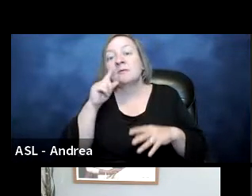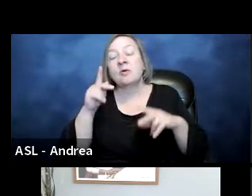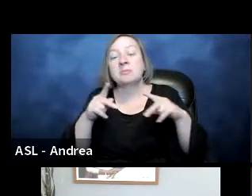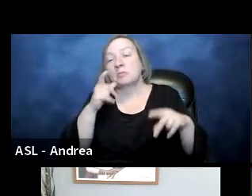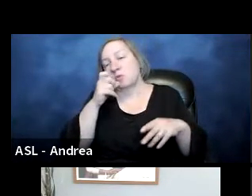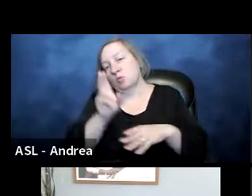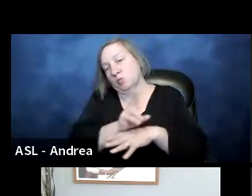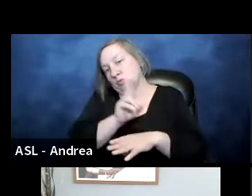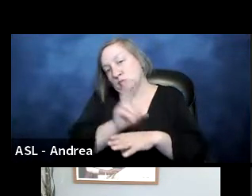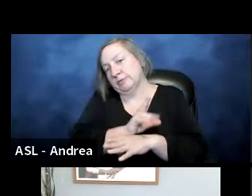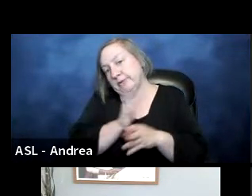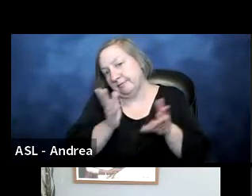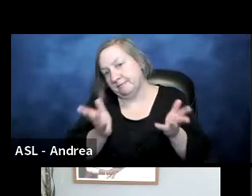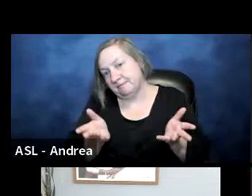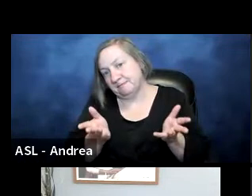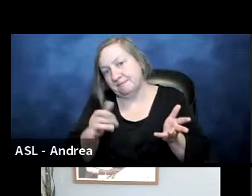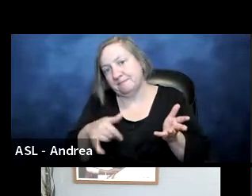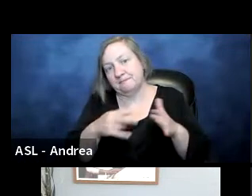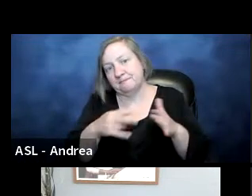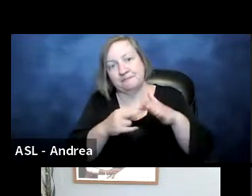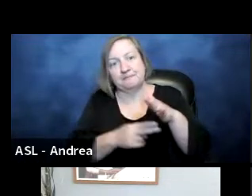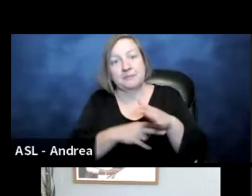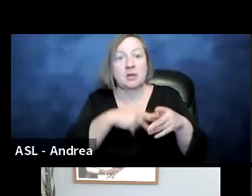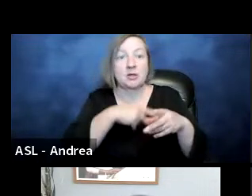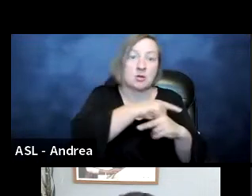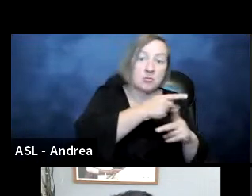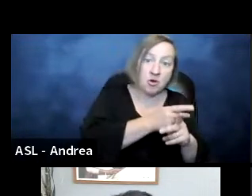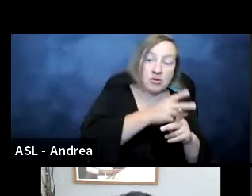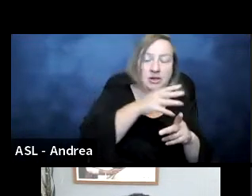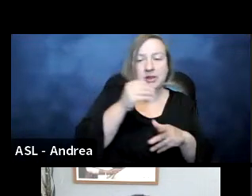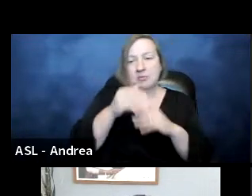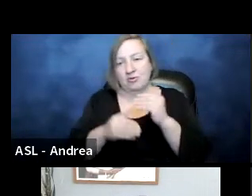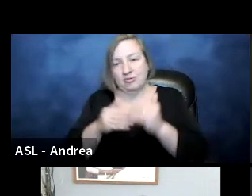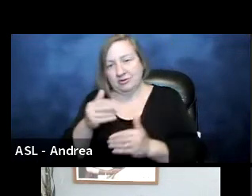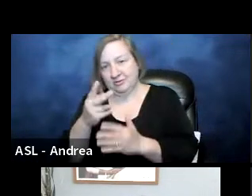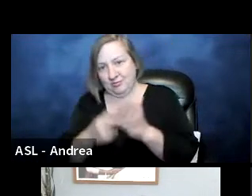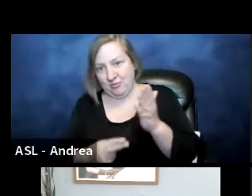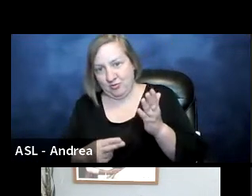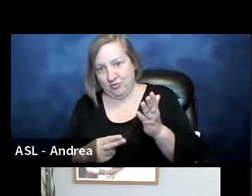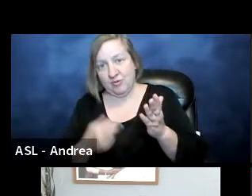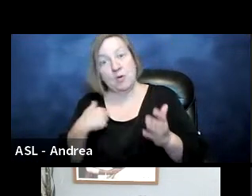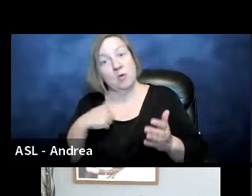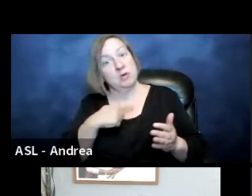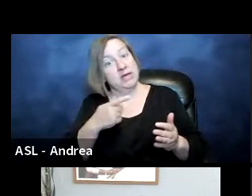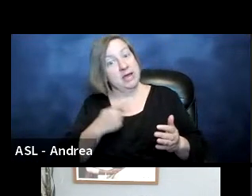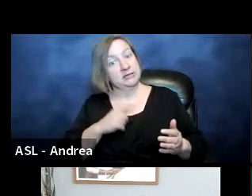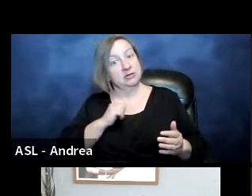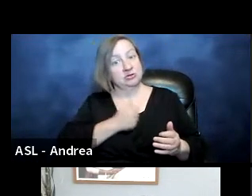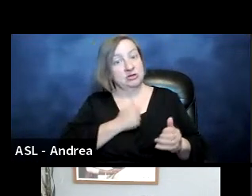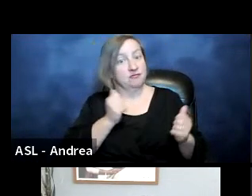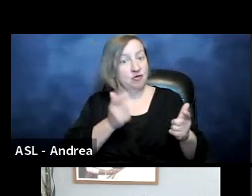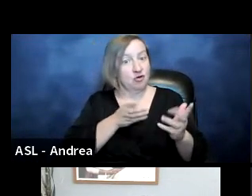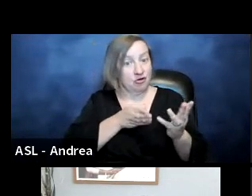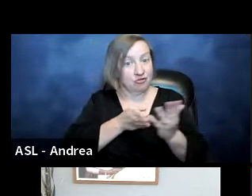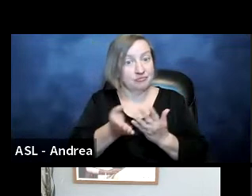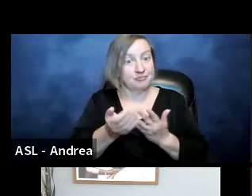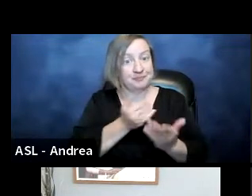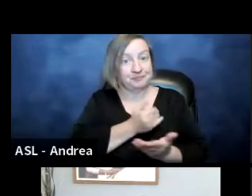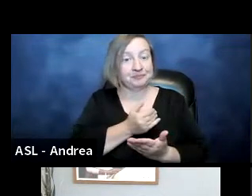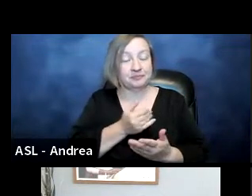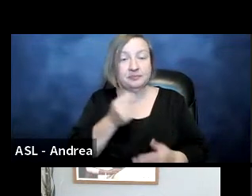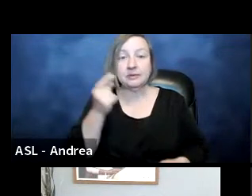it, both with product and process. Are we asking ourselves all the question, is there someone